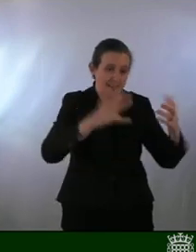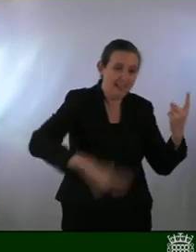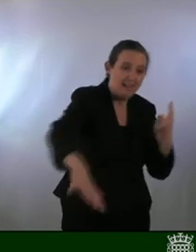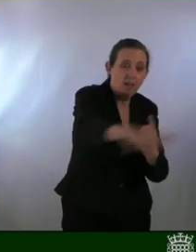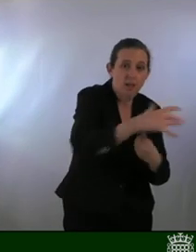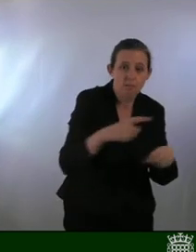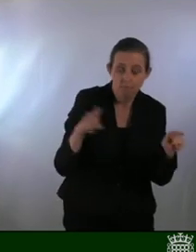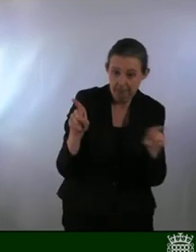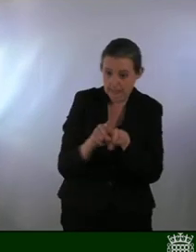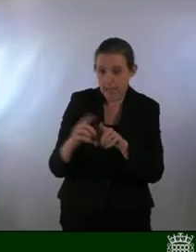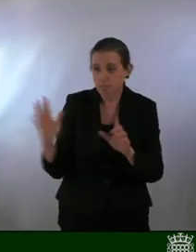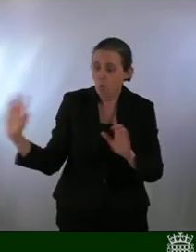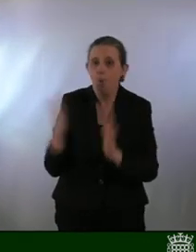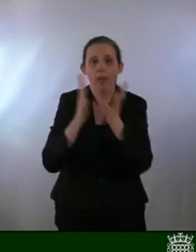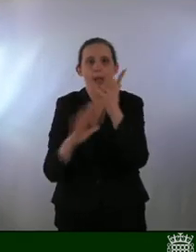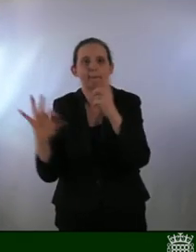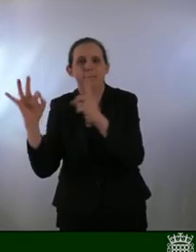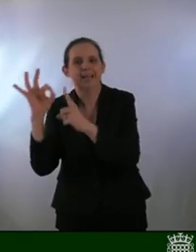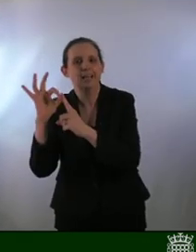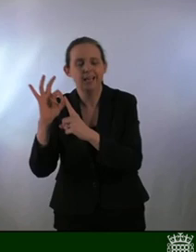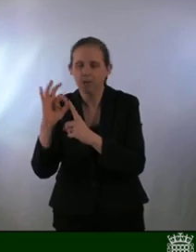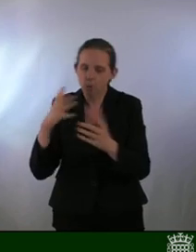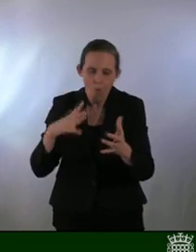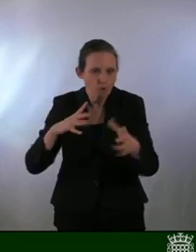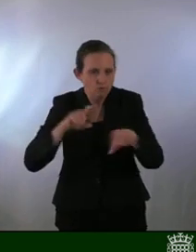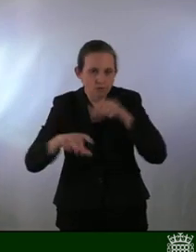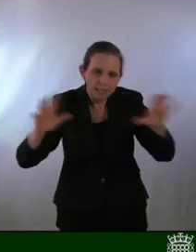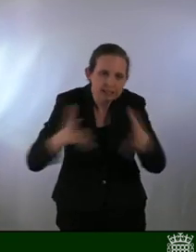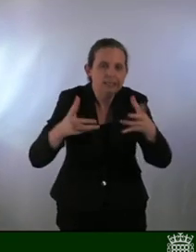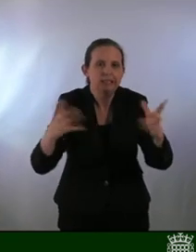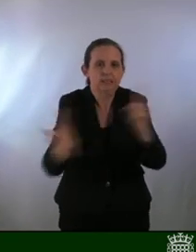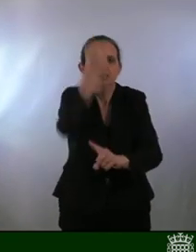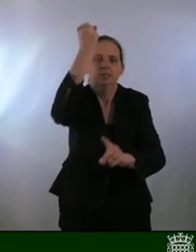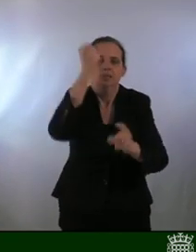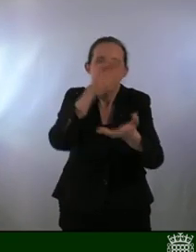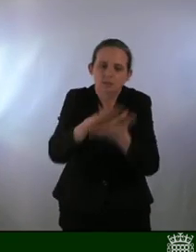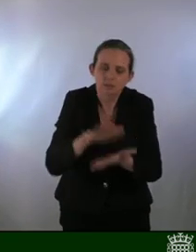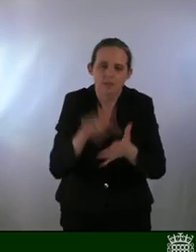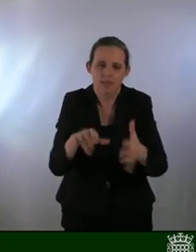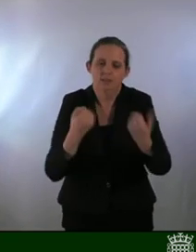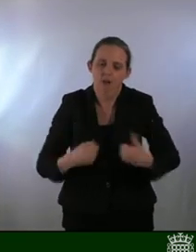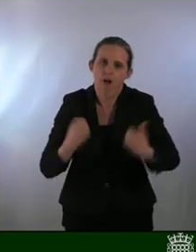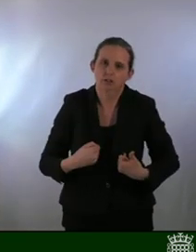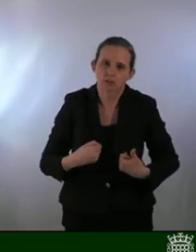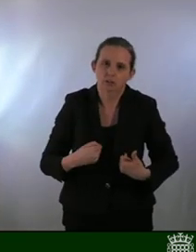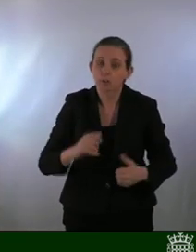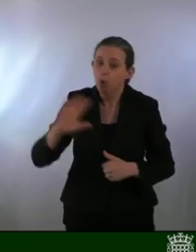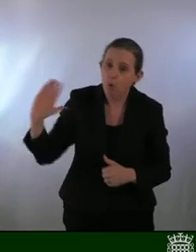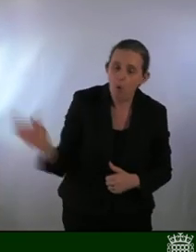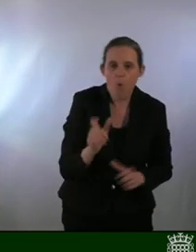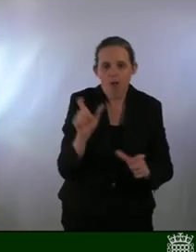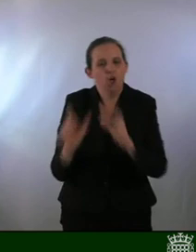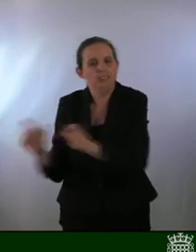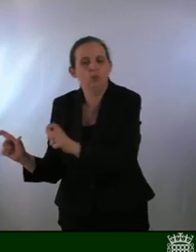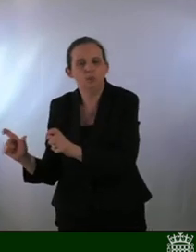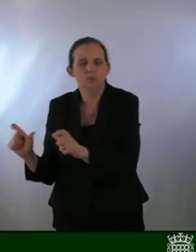this House, want to see the national effort succeed. Every one of our constituents wants to do the